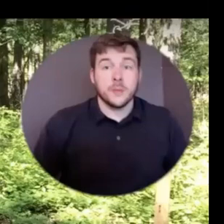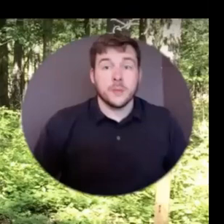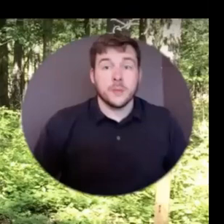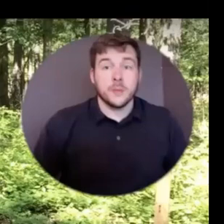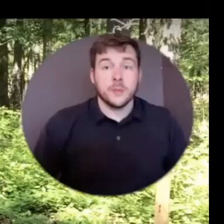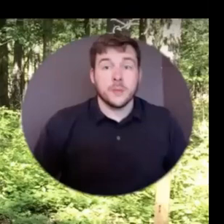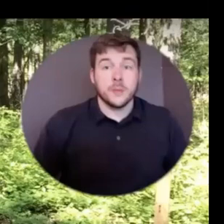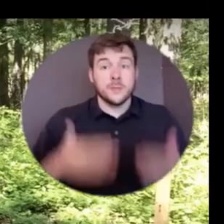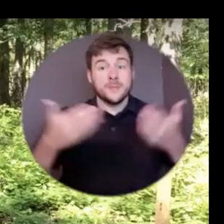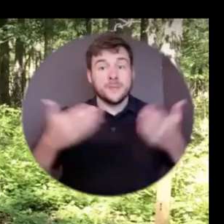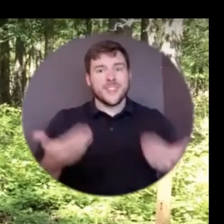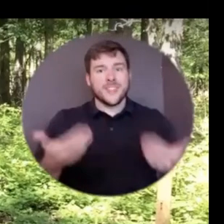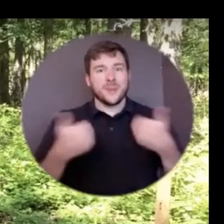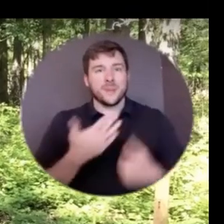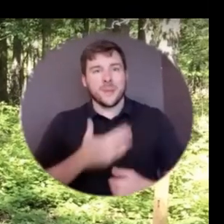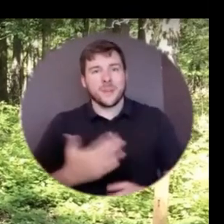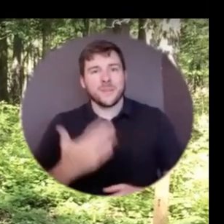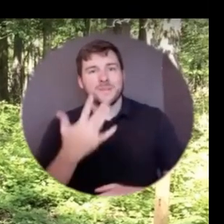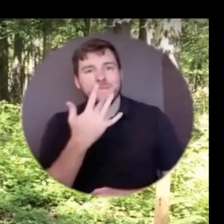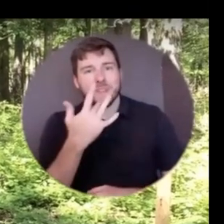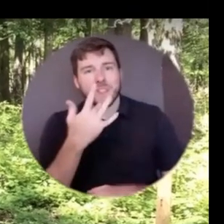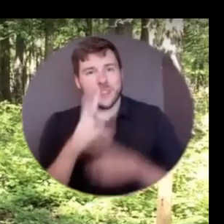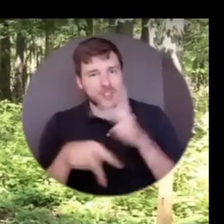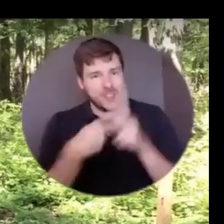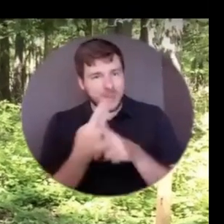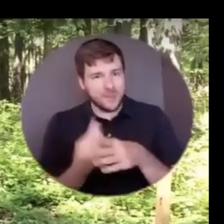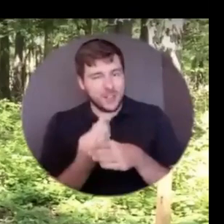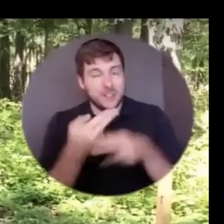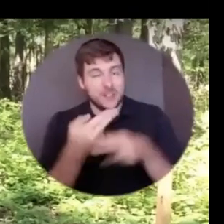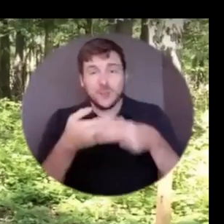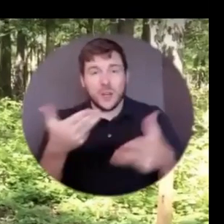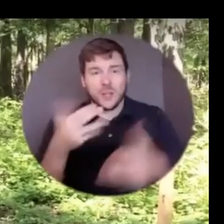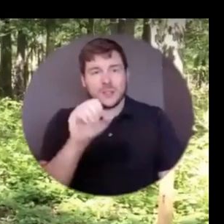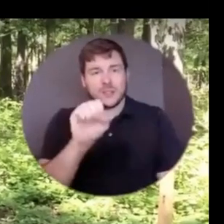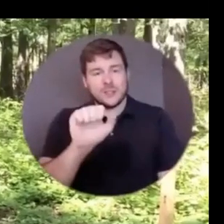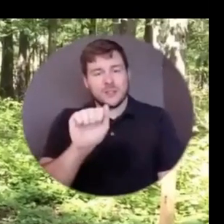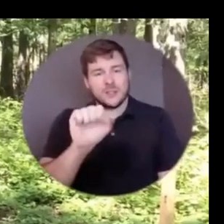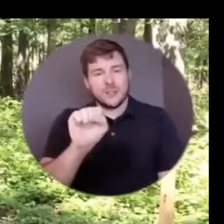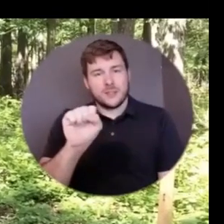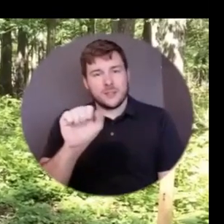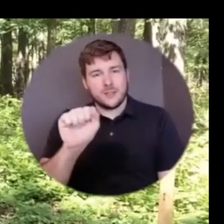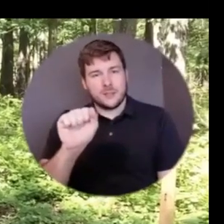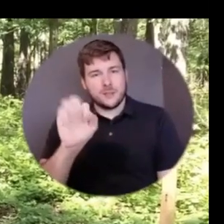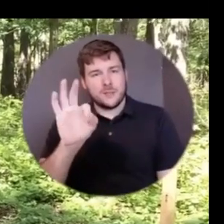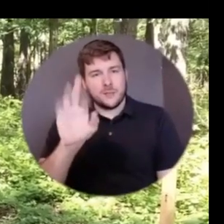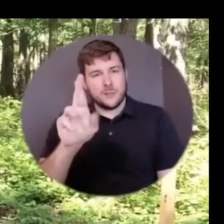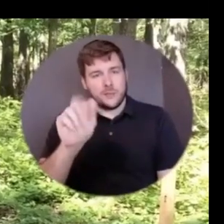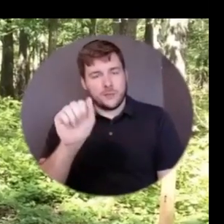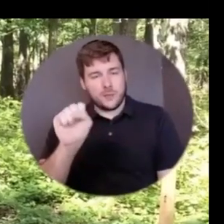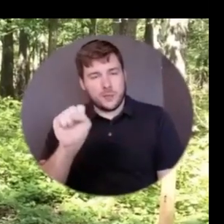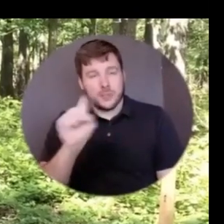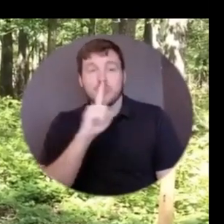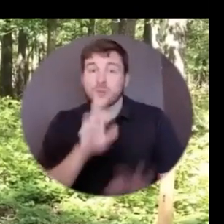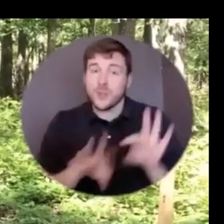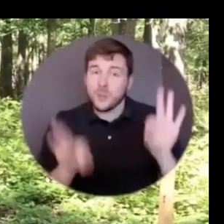to say about it. Here we have one of my favorite species in the Sandhills. This is called sassafras. And this is a really important plant because a species